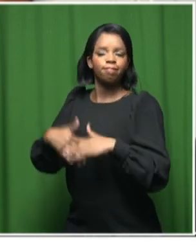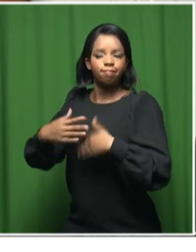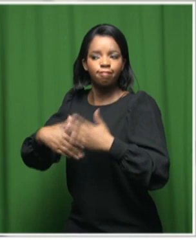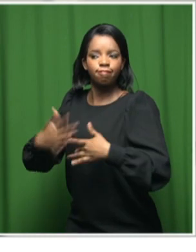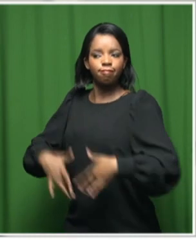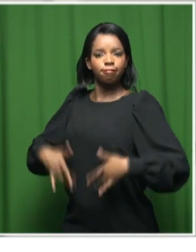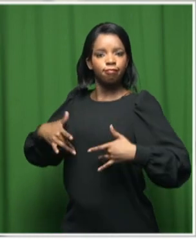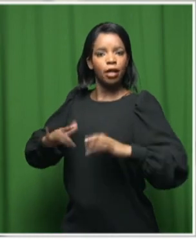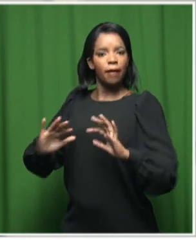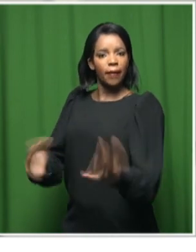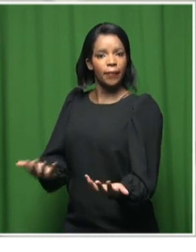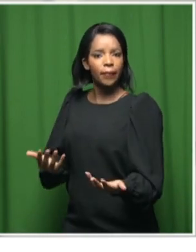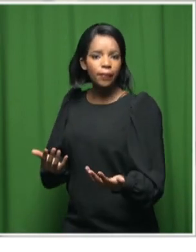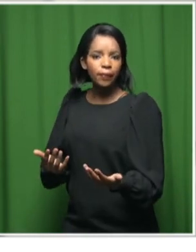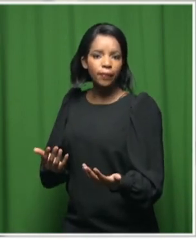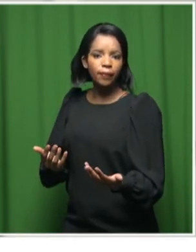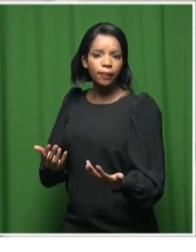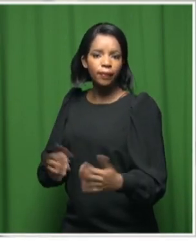Certainly, Sakina,